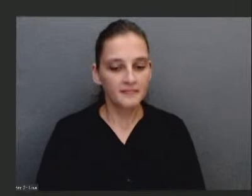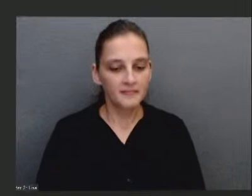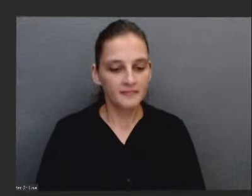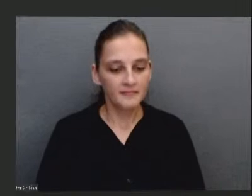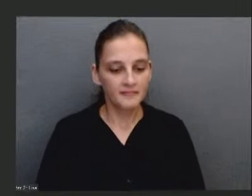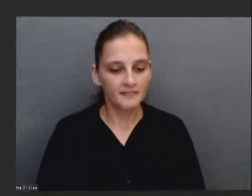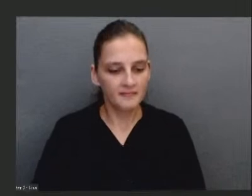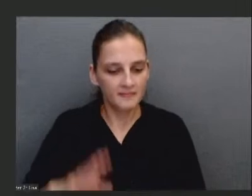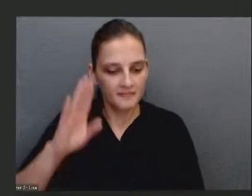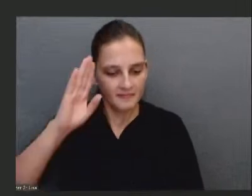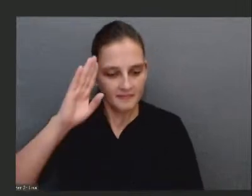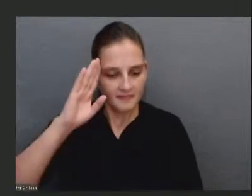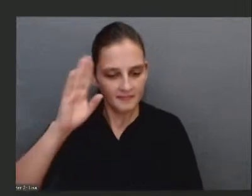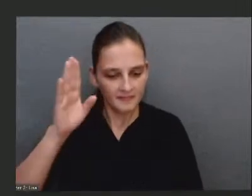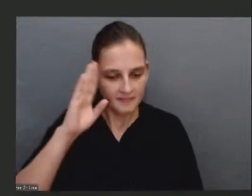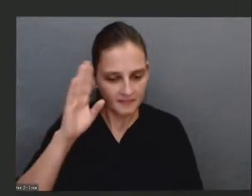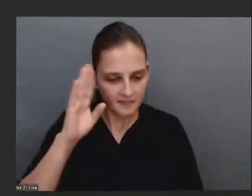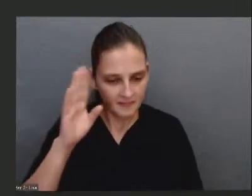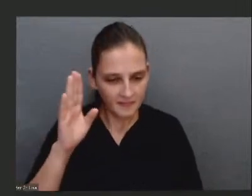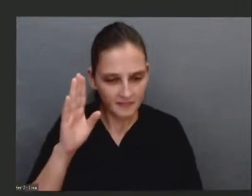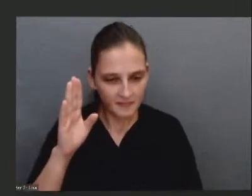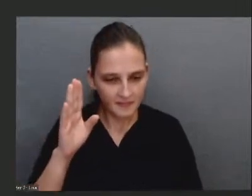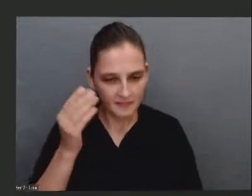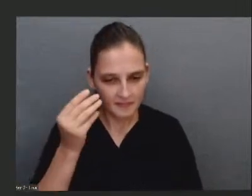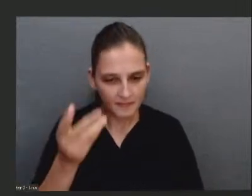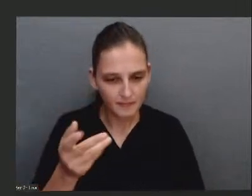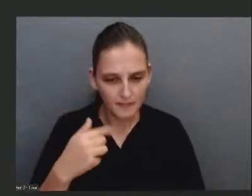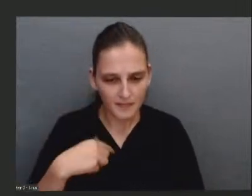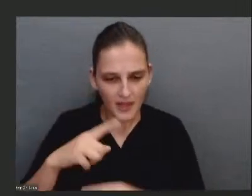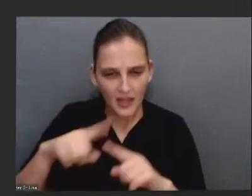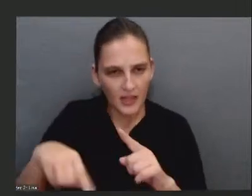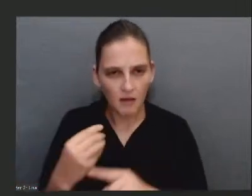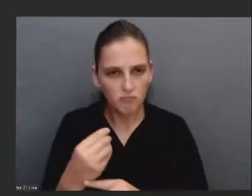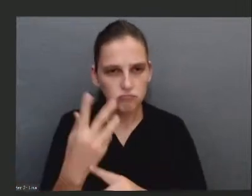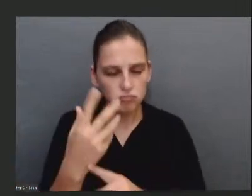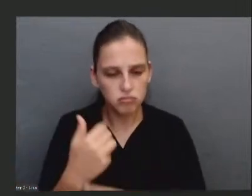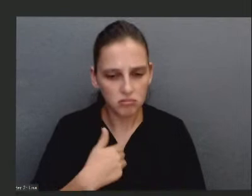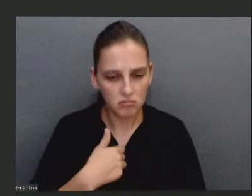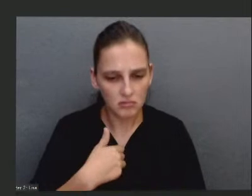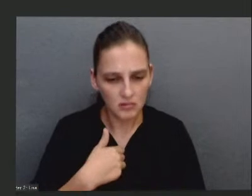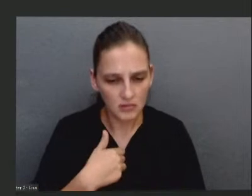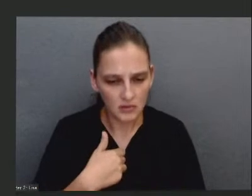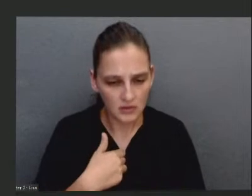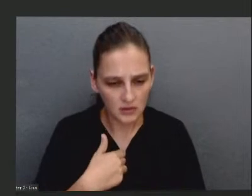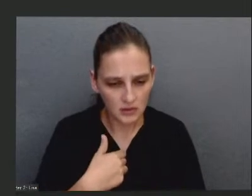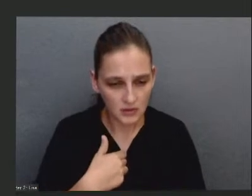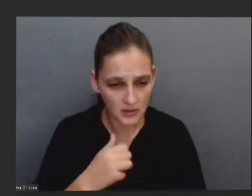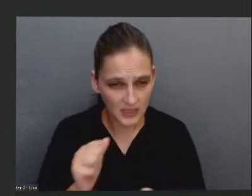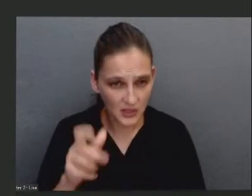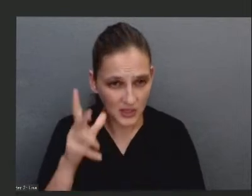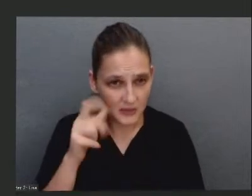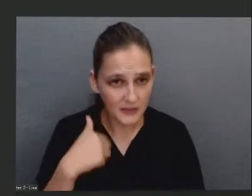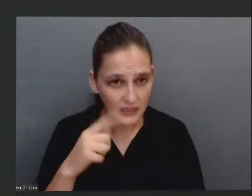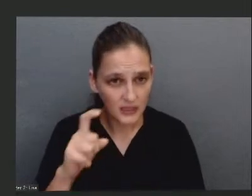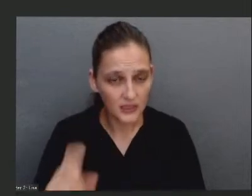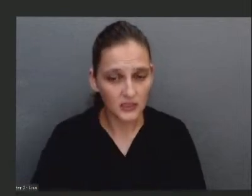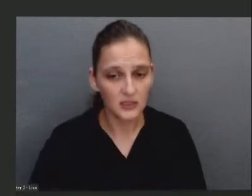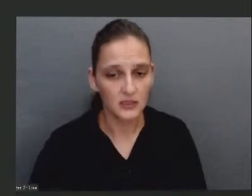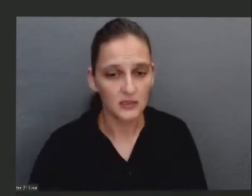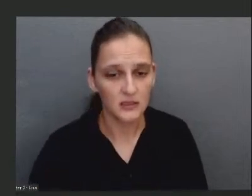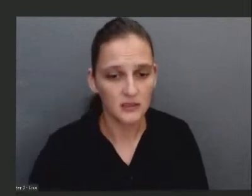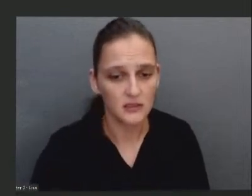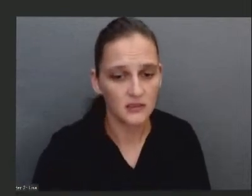I am not able to open my video. Somebody could undo that for me.